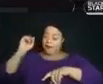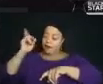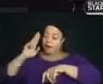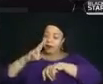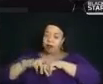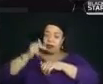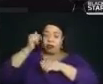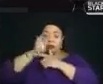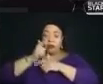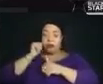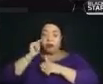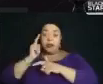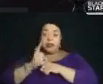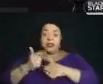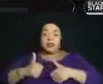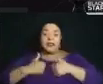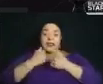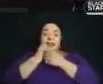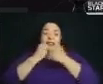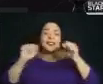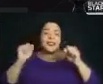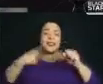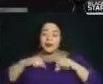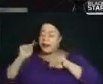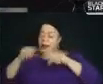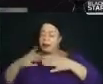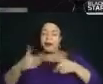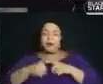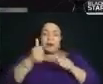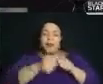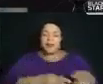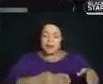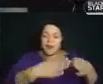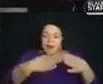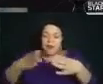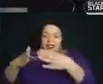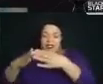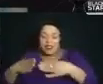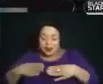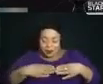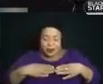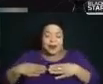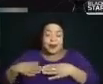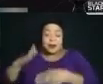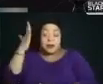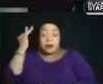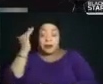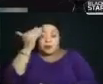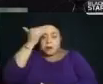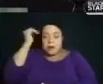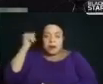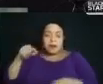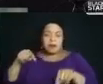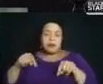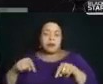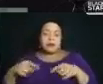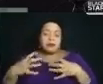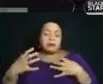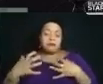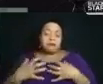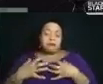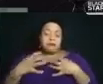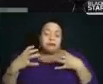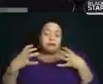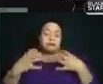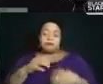corner because there are unnecessarily 140 poor and low-wealth people